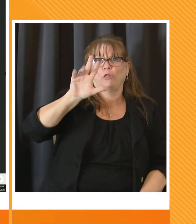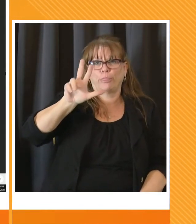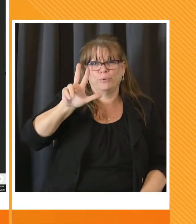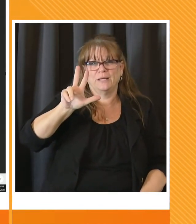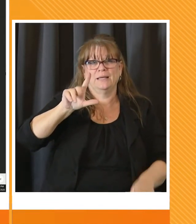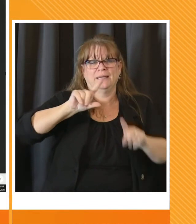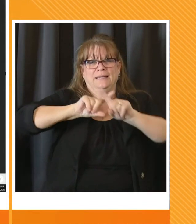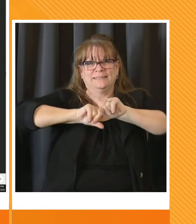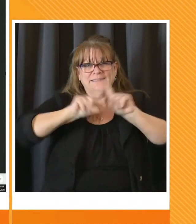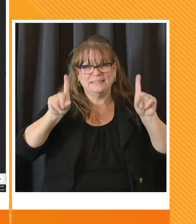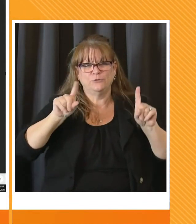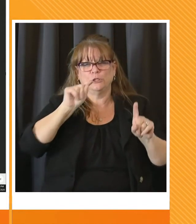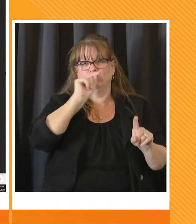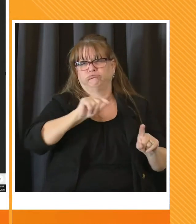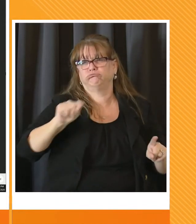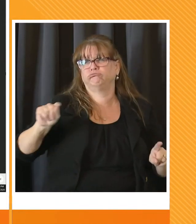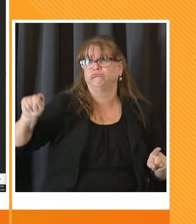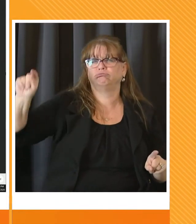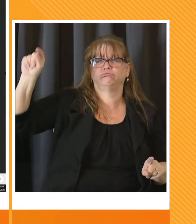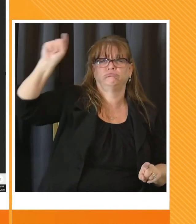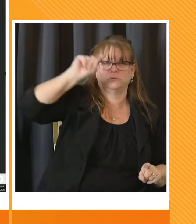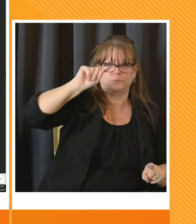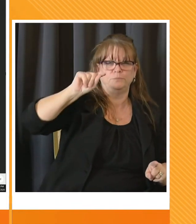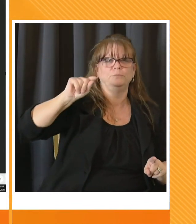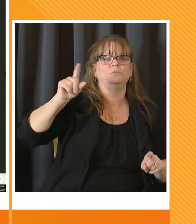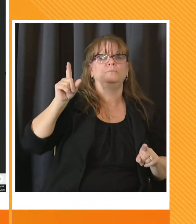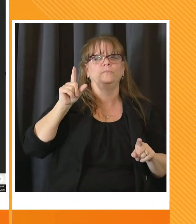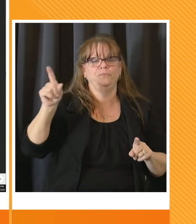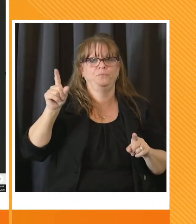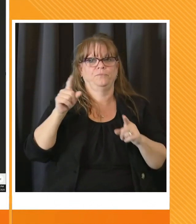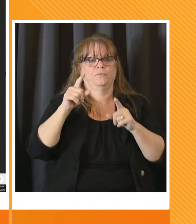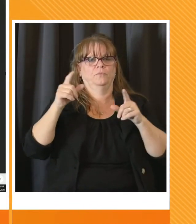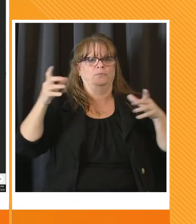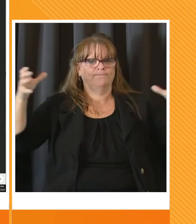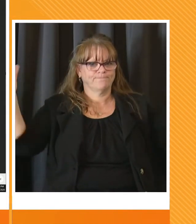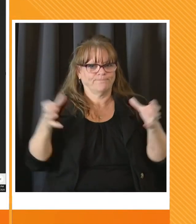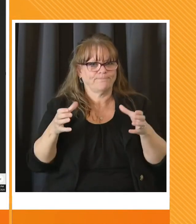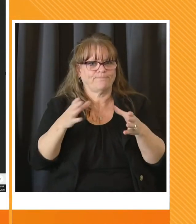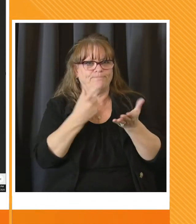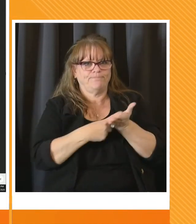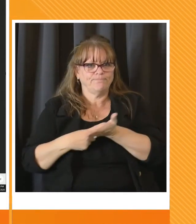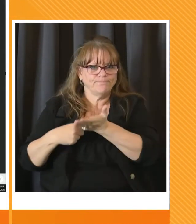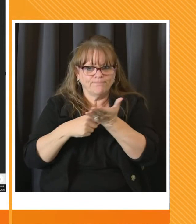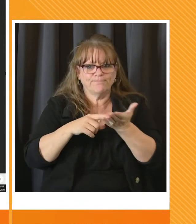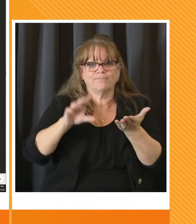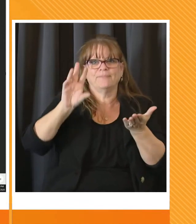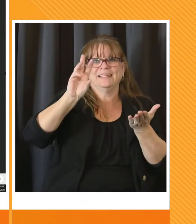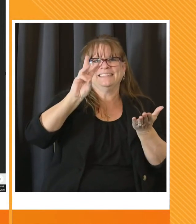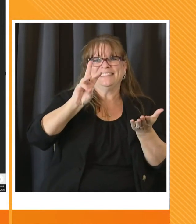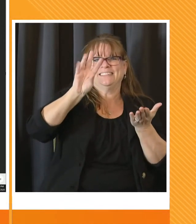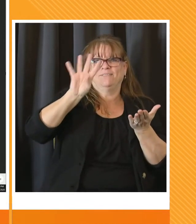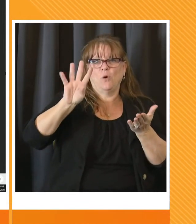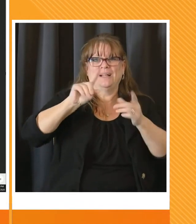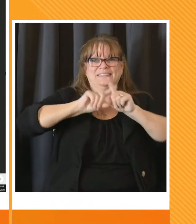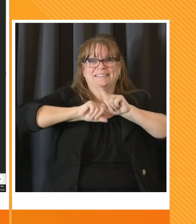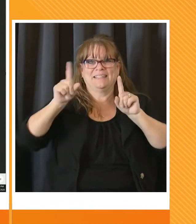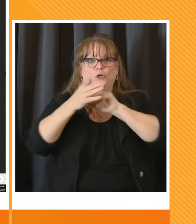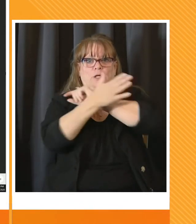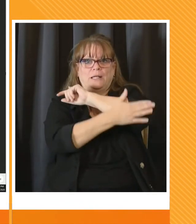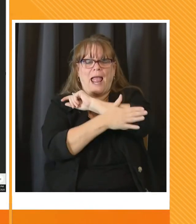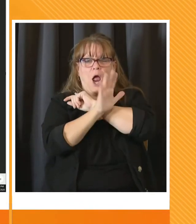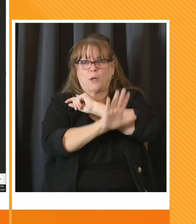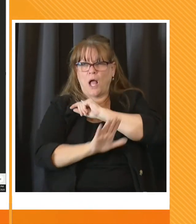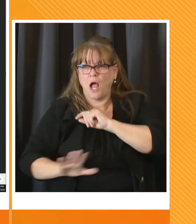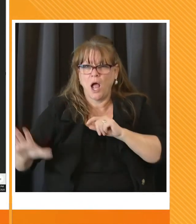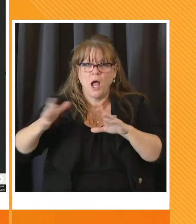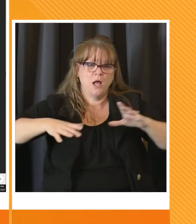agencies in all 64 counties. The local public health agencies are taking a lead role in the vaccine response at the